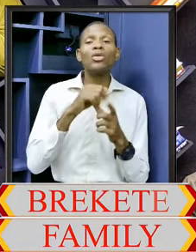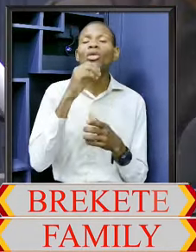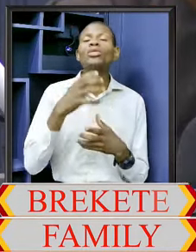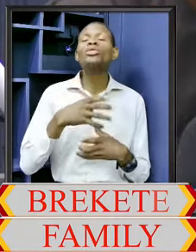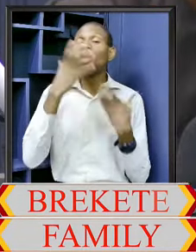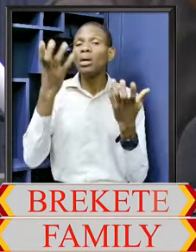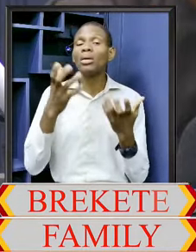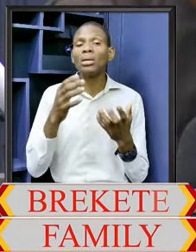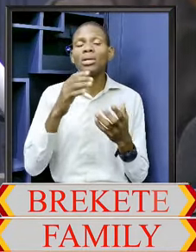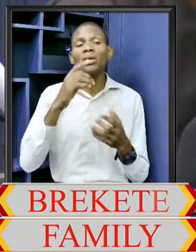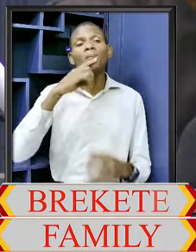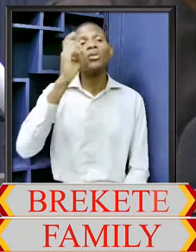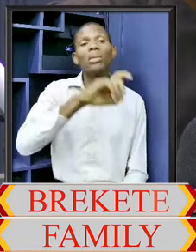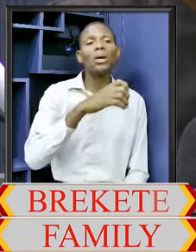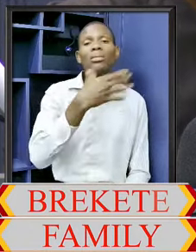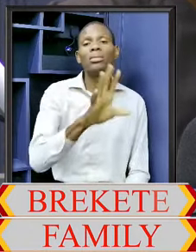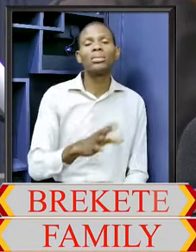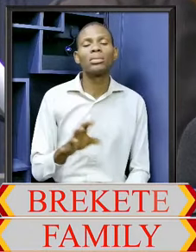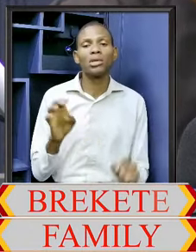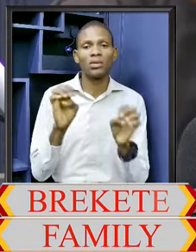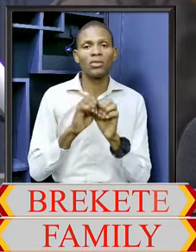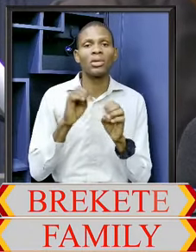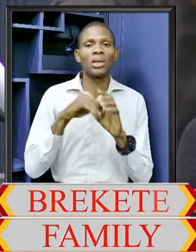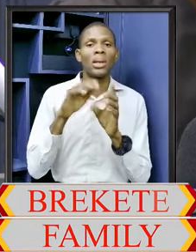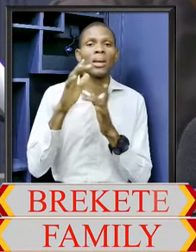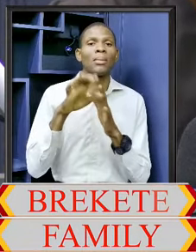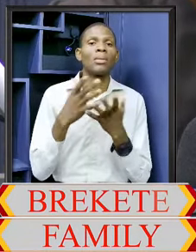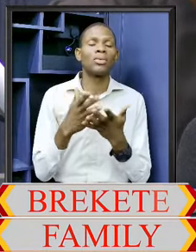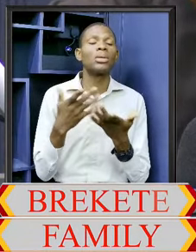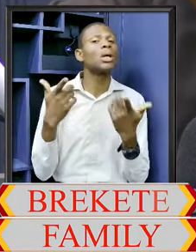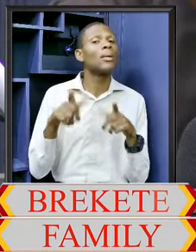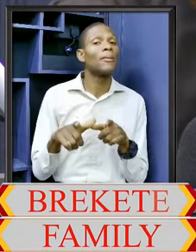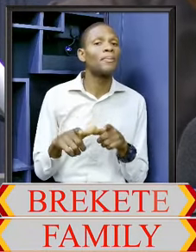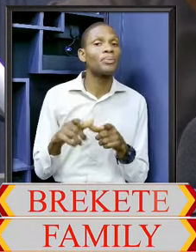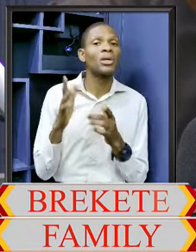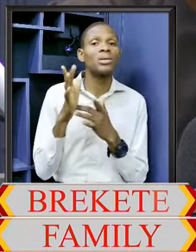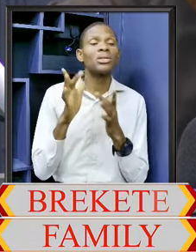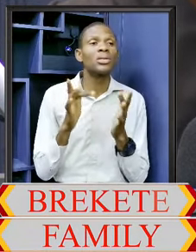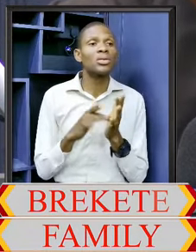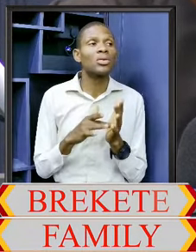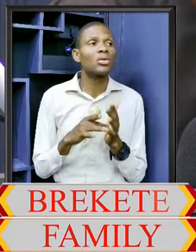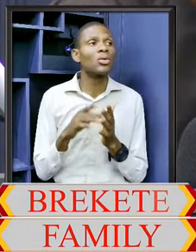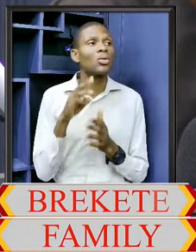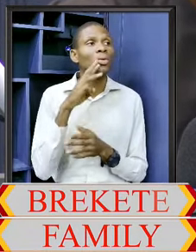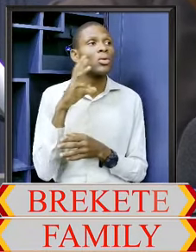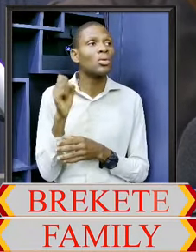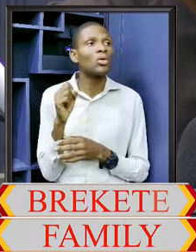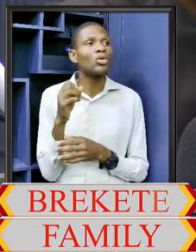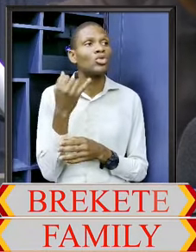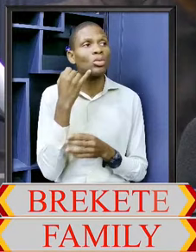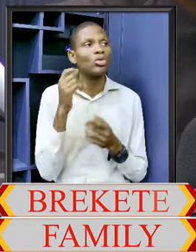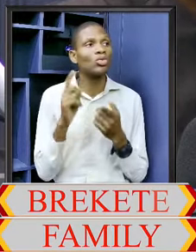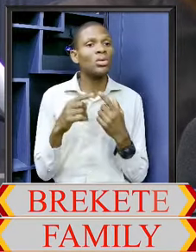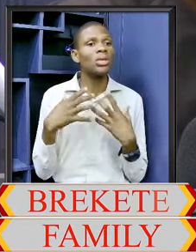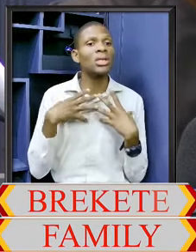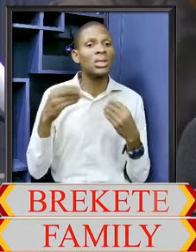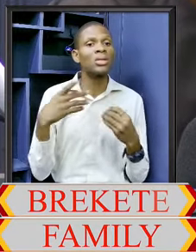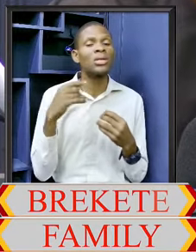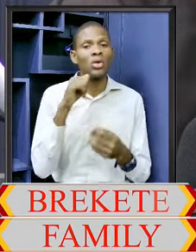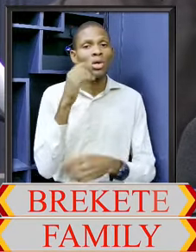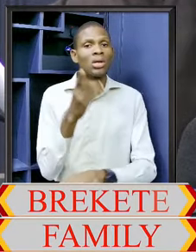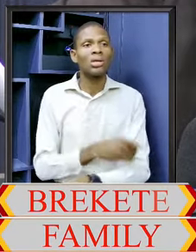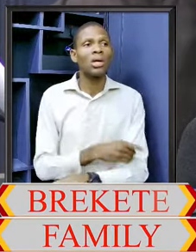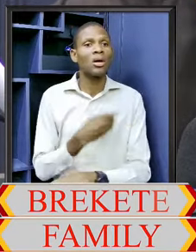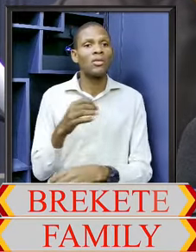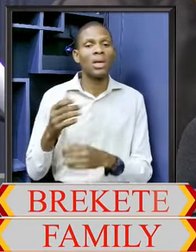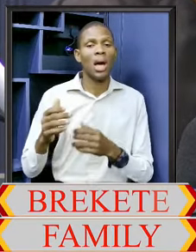na instruction. Even in the Bible, it happened. Jesus was supposed to heal the daughter